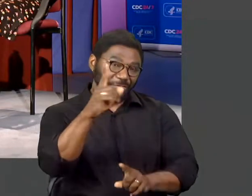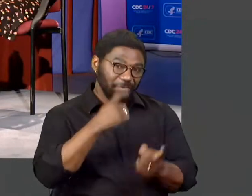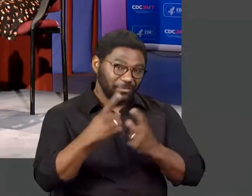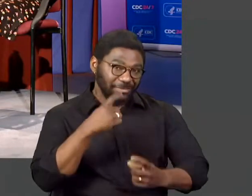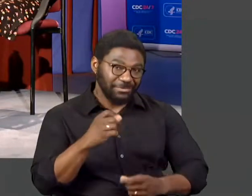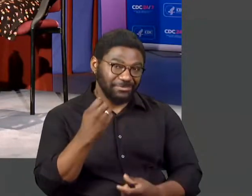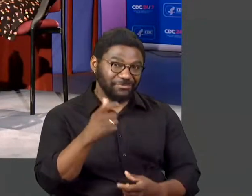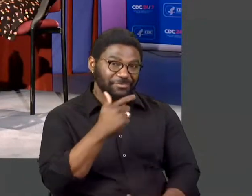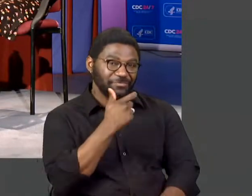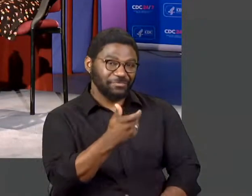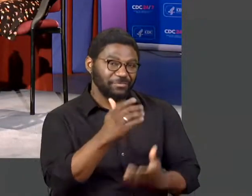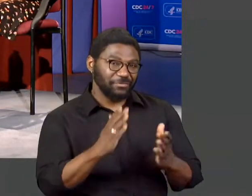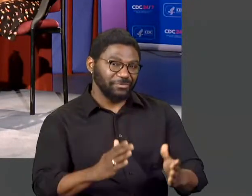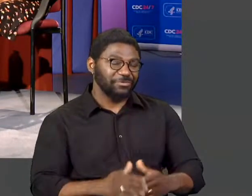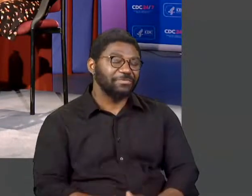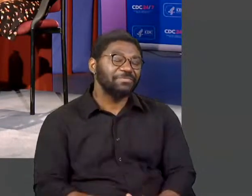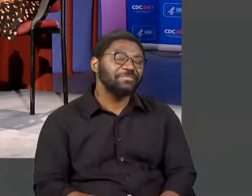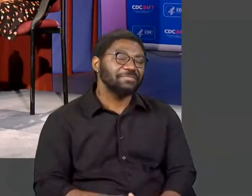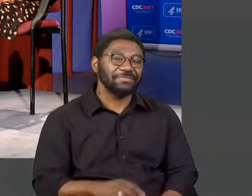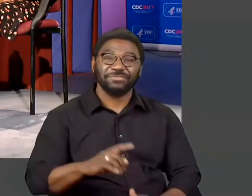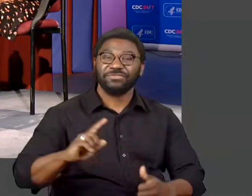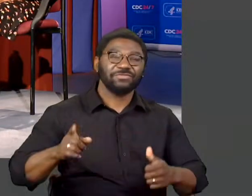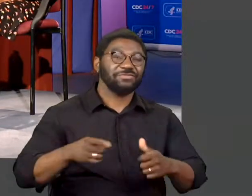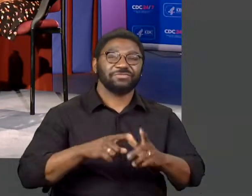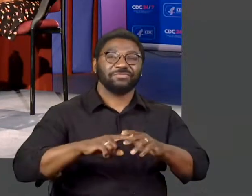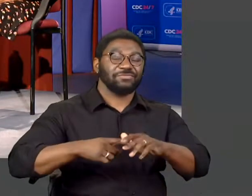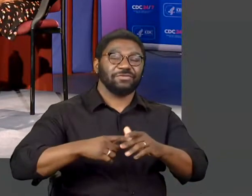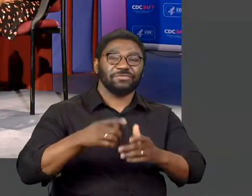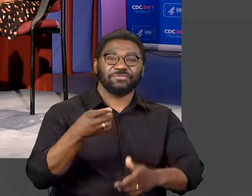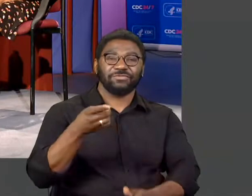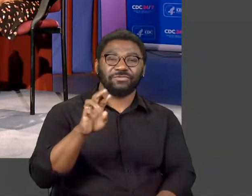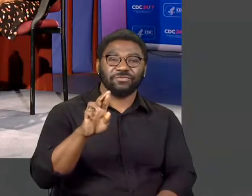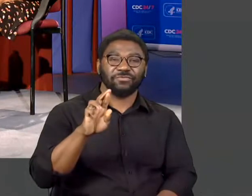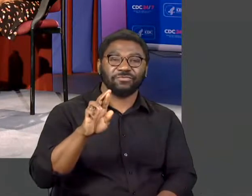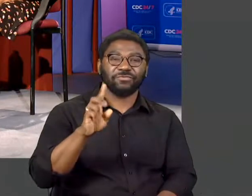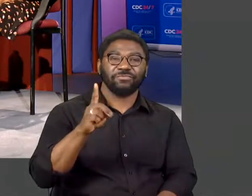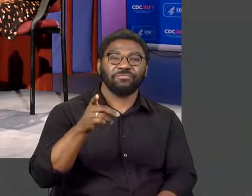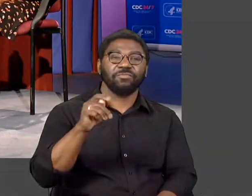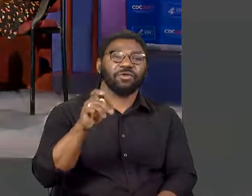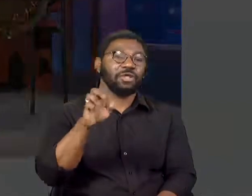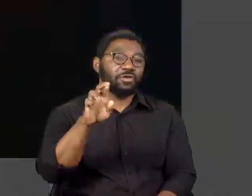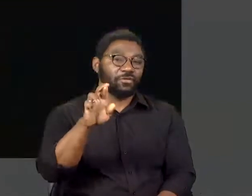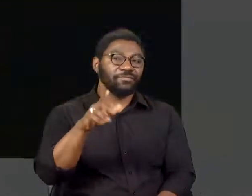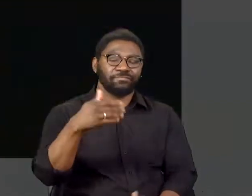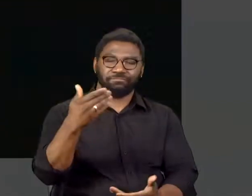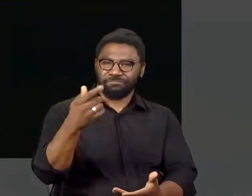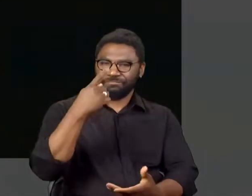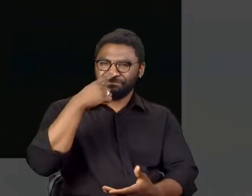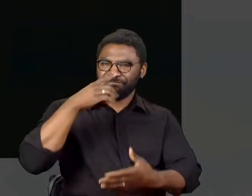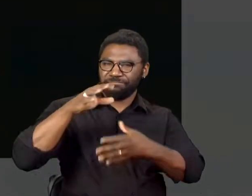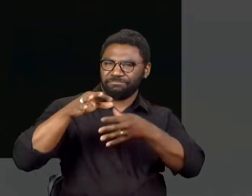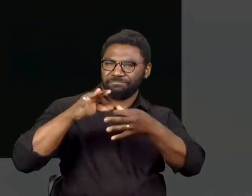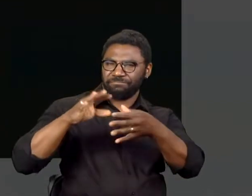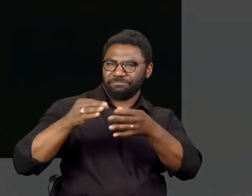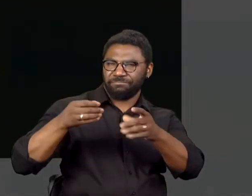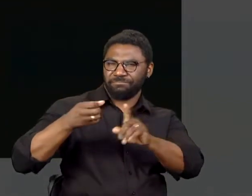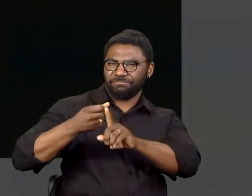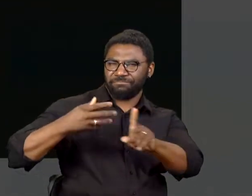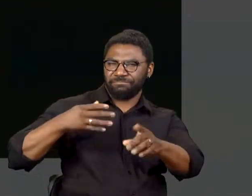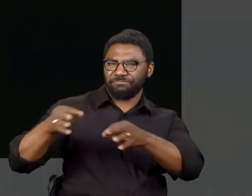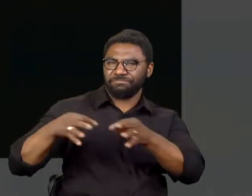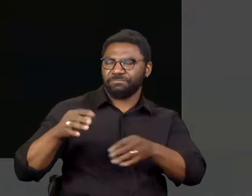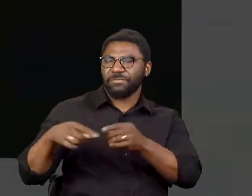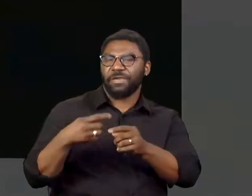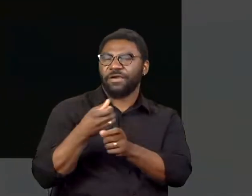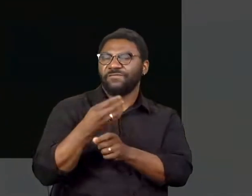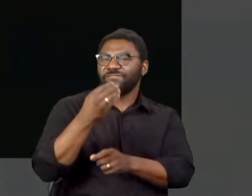our viewers. So we'll start with you, Dr. Prater. Can you talk a bit more about food